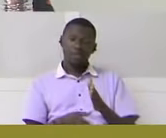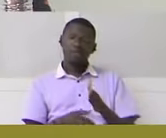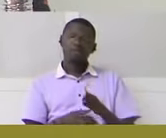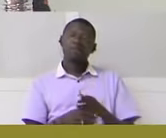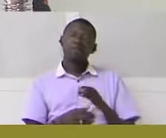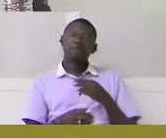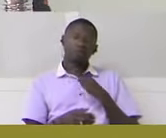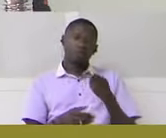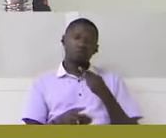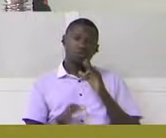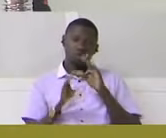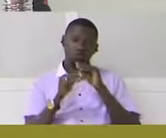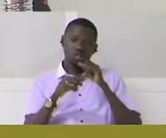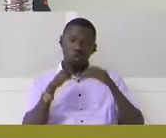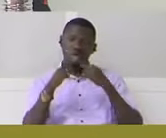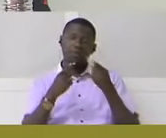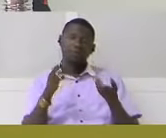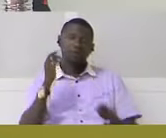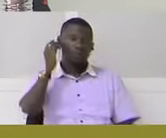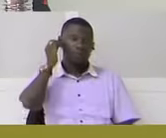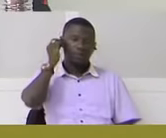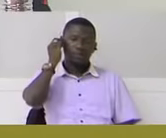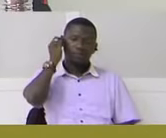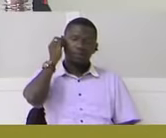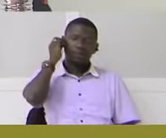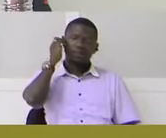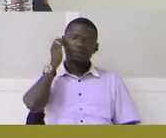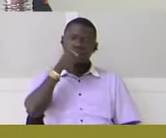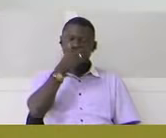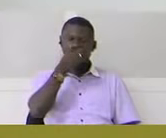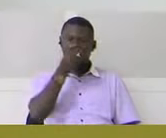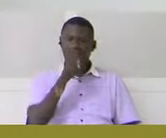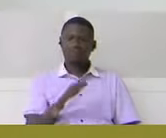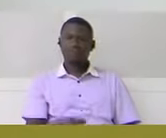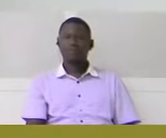But a civilian lu yalo utumo voltiye volte okay no la wairi tije.